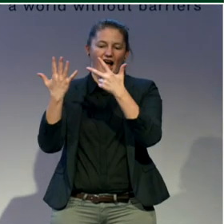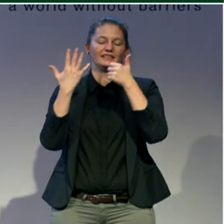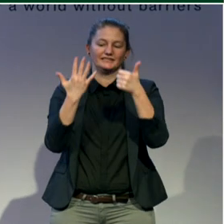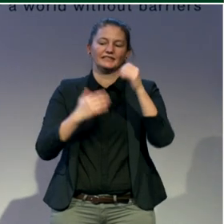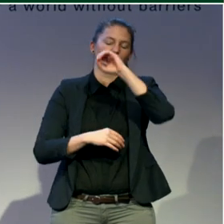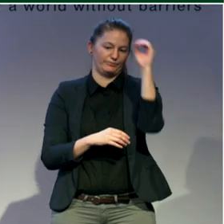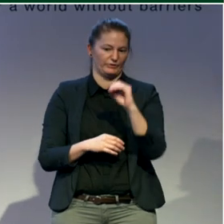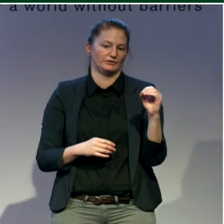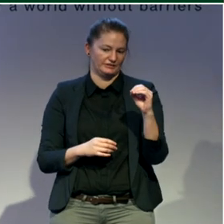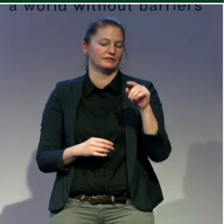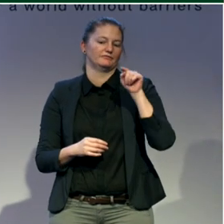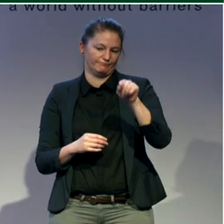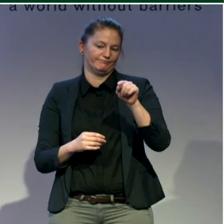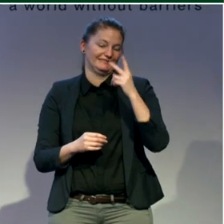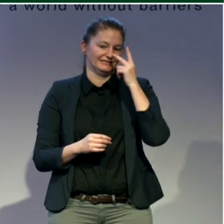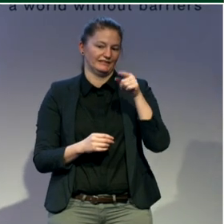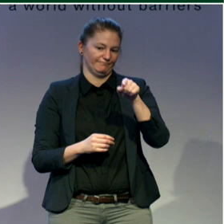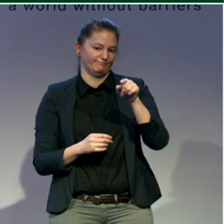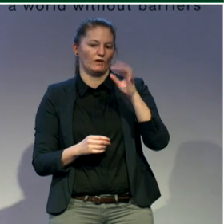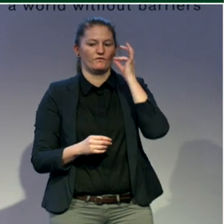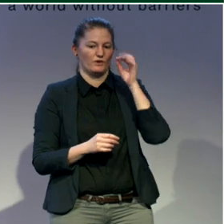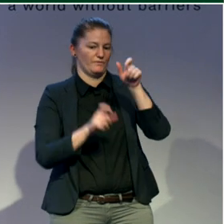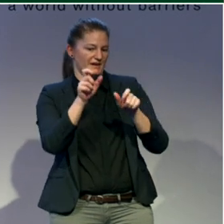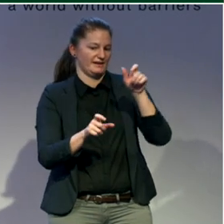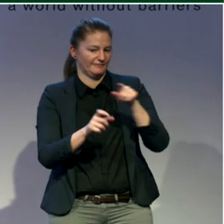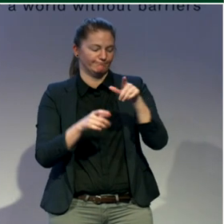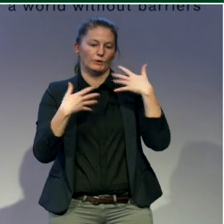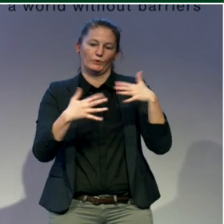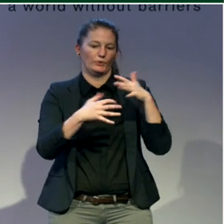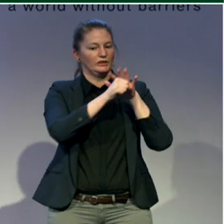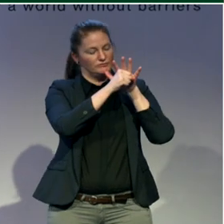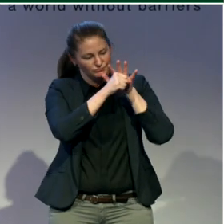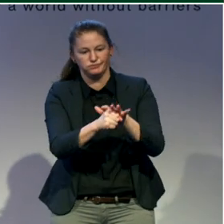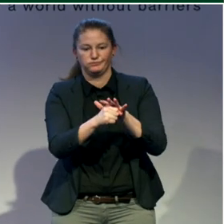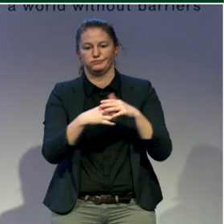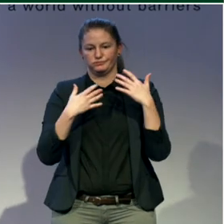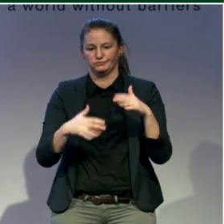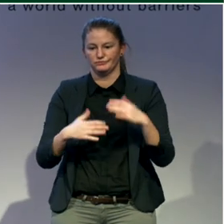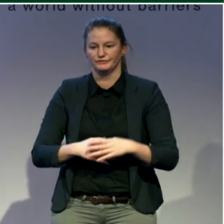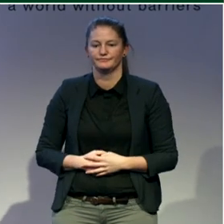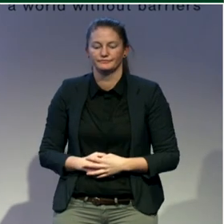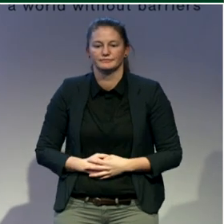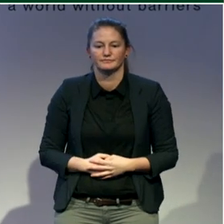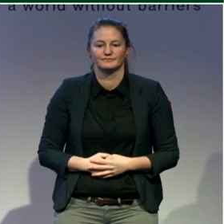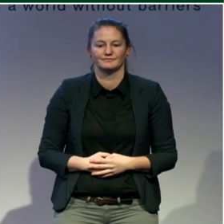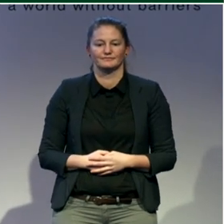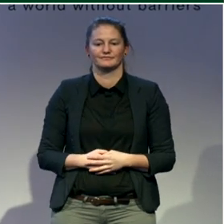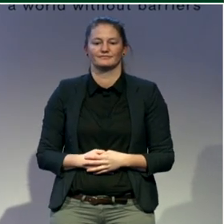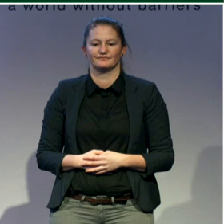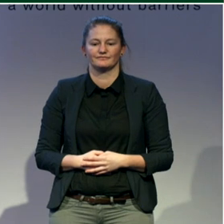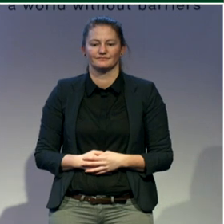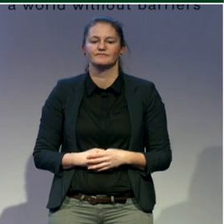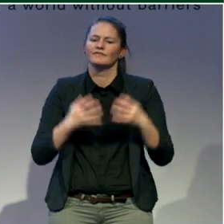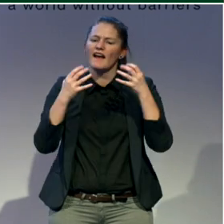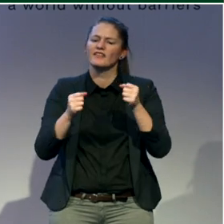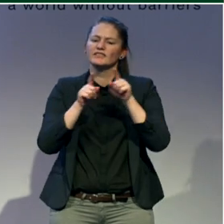but in many parts of the world, and I'm sure my colleagues here in this panel will speak about that. Also, there's lack of